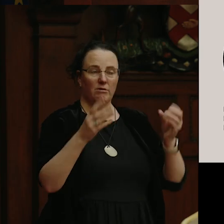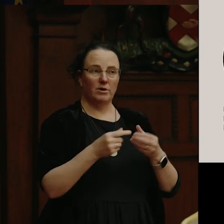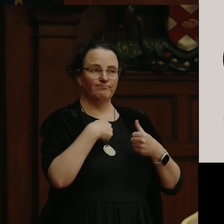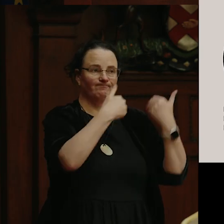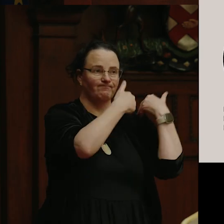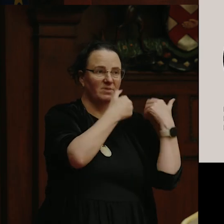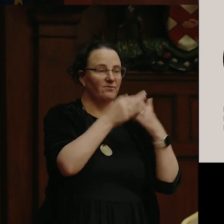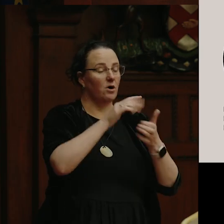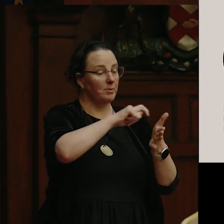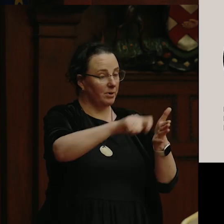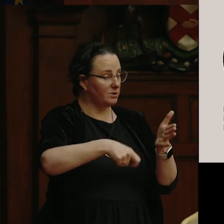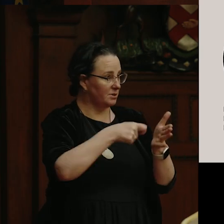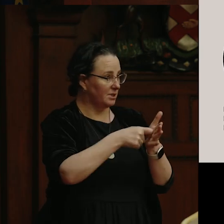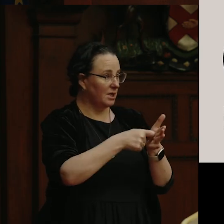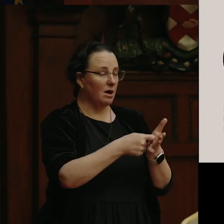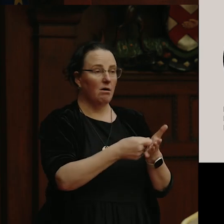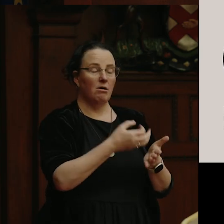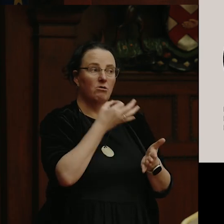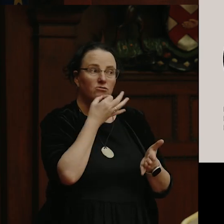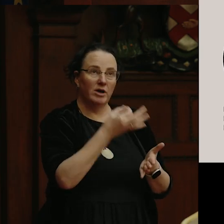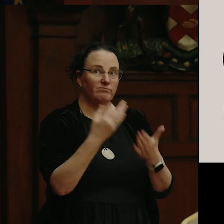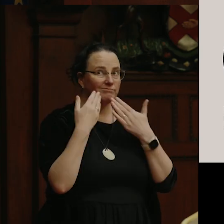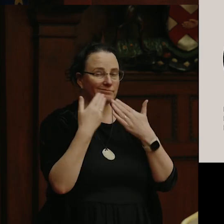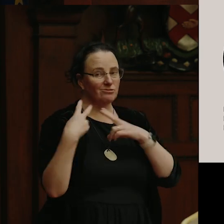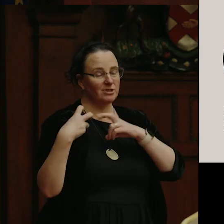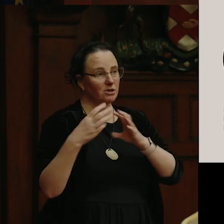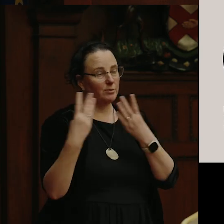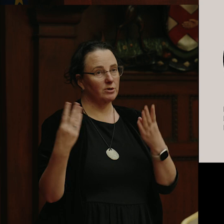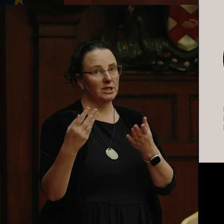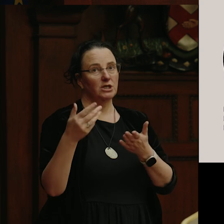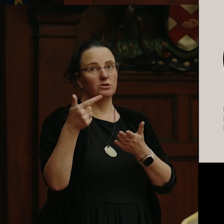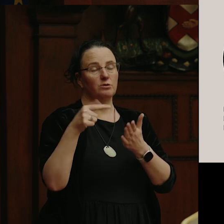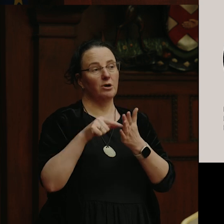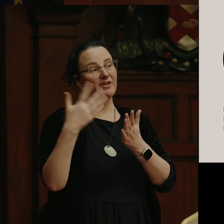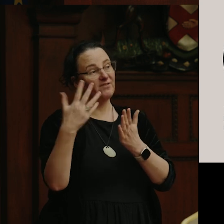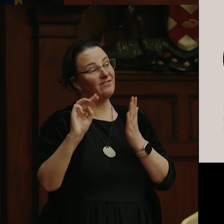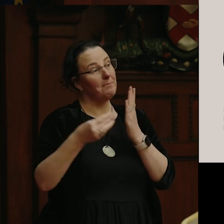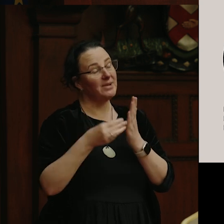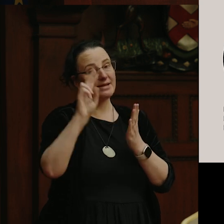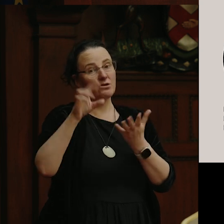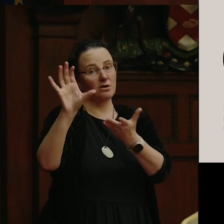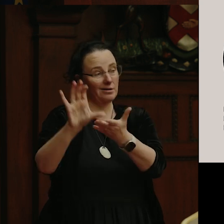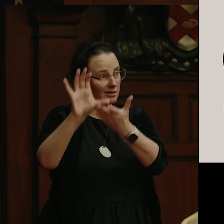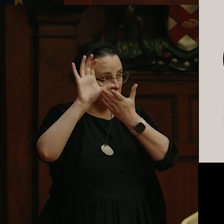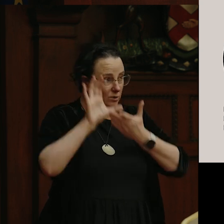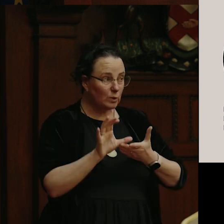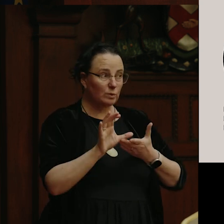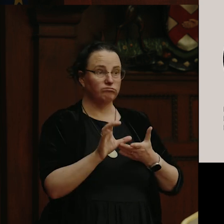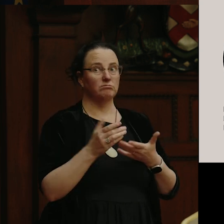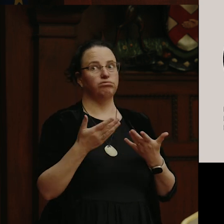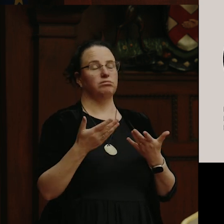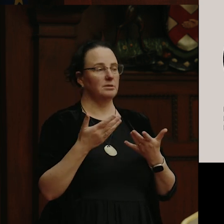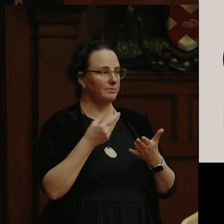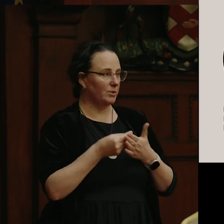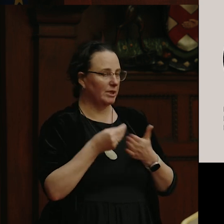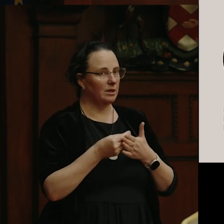the project. And we're very grateful to the Health Research Board, who've given us €2.5 million to work on this. So it's not an insignificant amount of money.